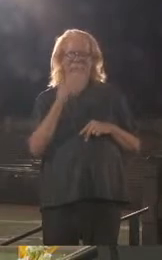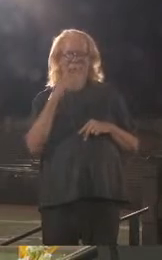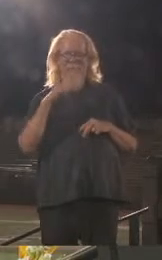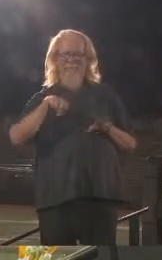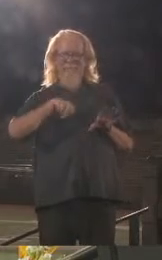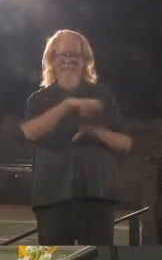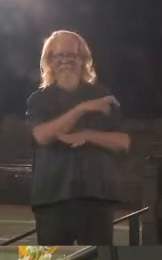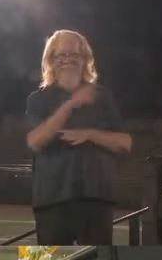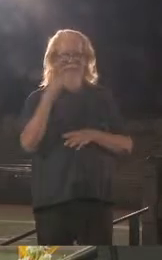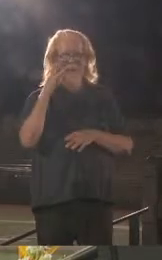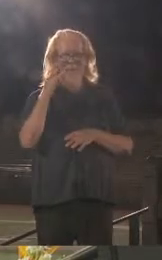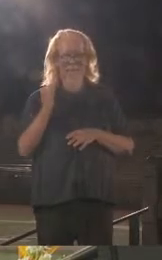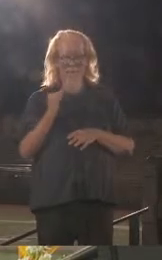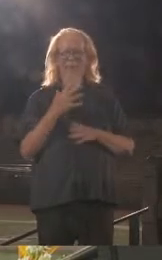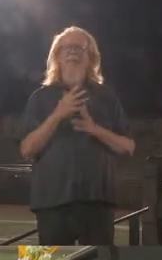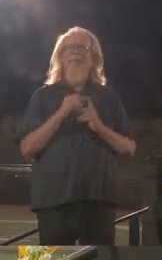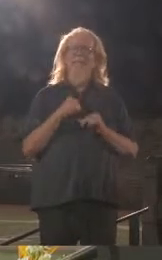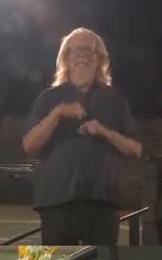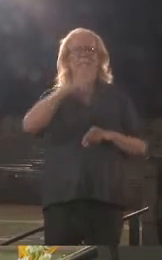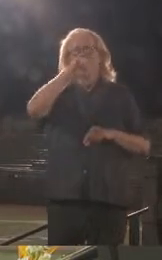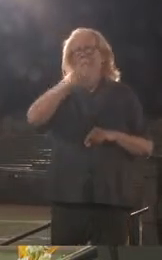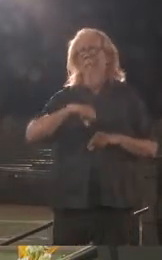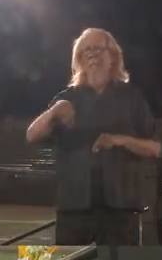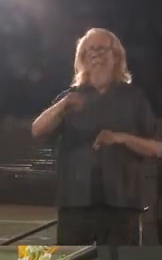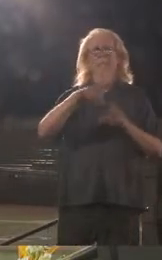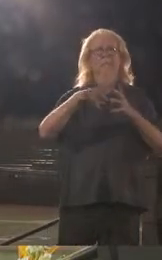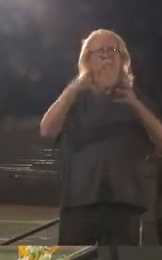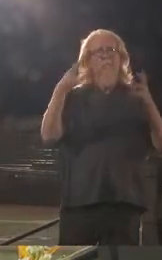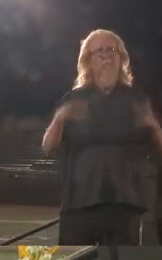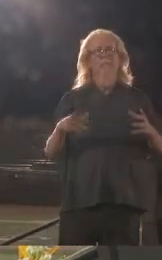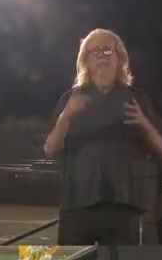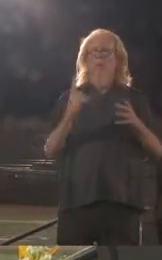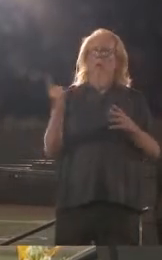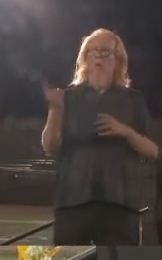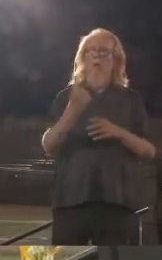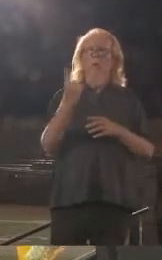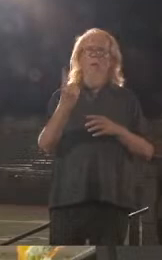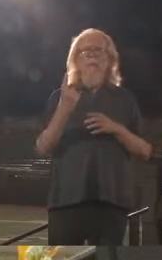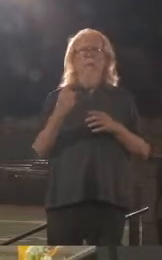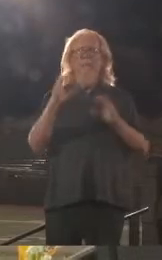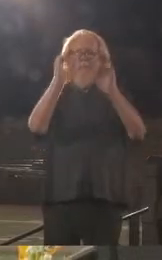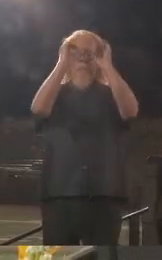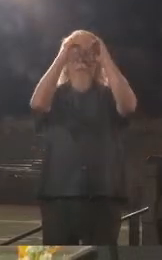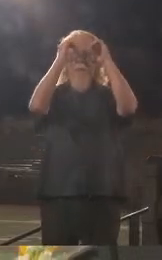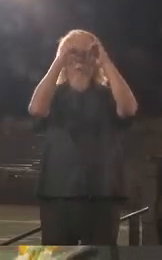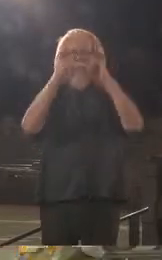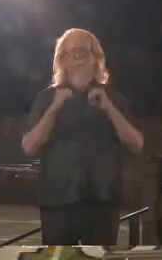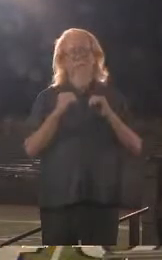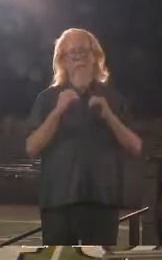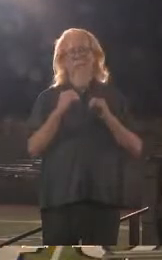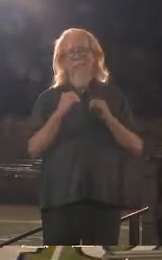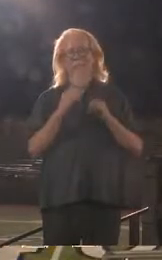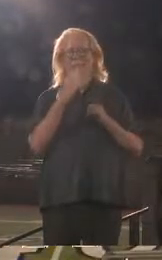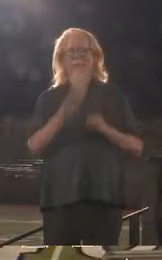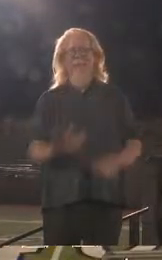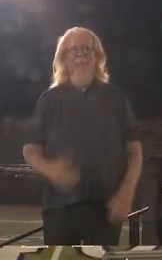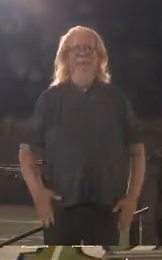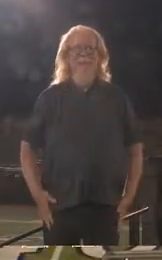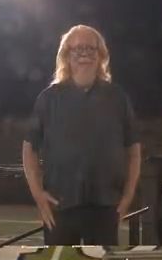done for me. I love you all so much, and no matter what, we will always be ours at heart. Thank you.